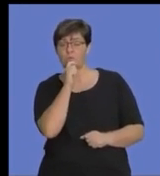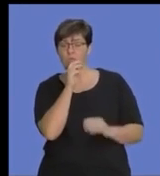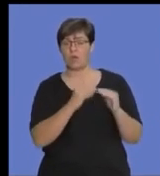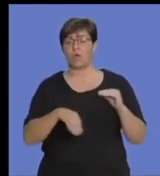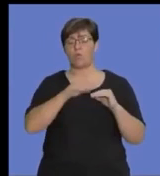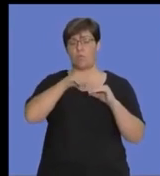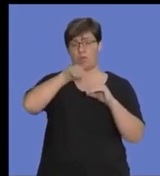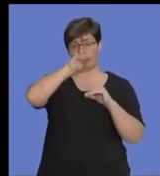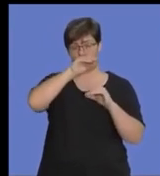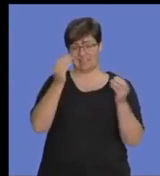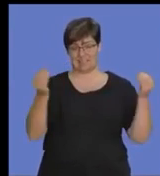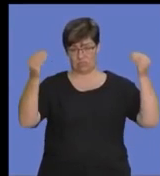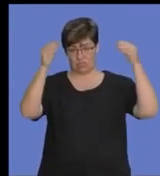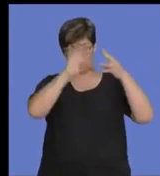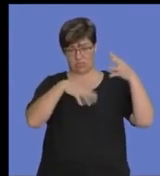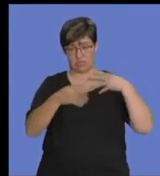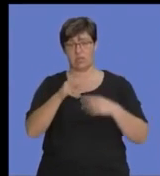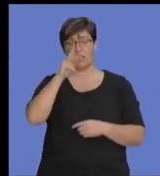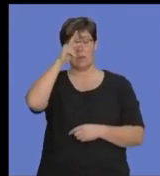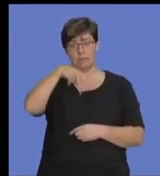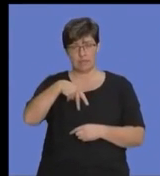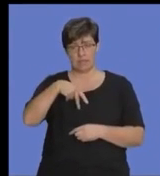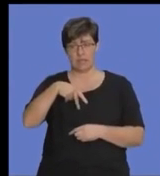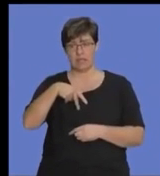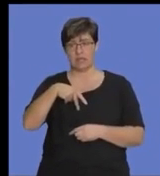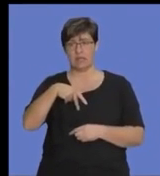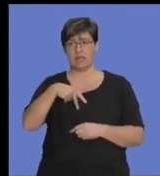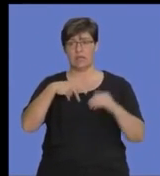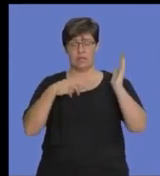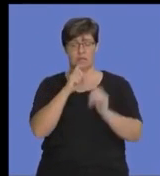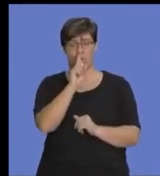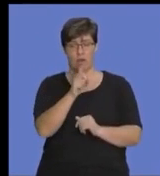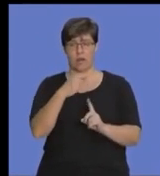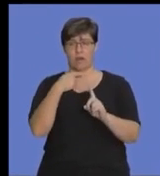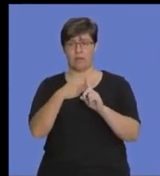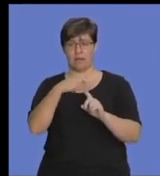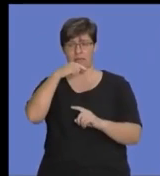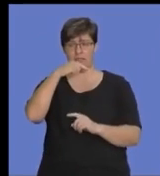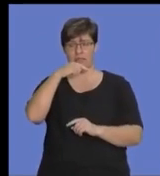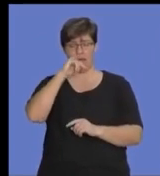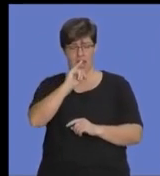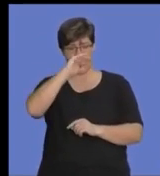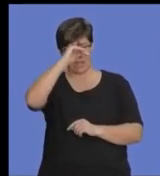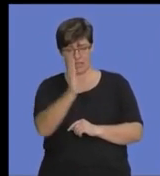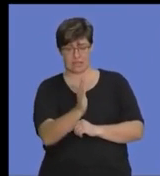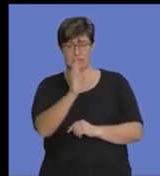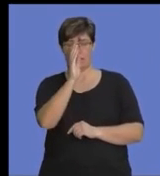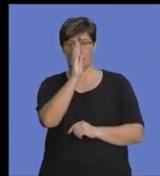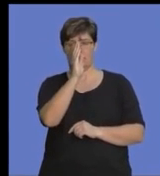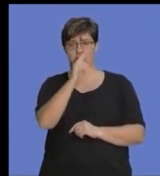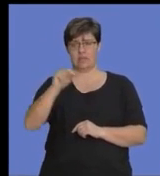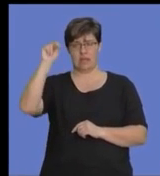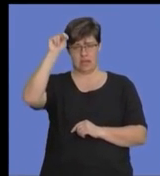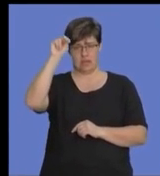compound interest formula, right? So which is P into 1 plus I to the exponent of n. Remember, this is